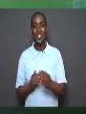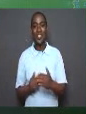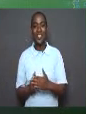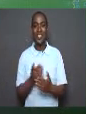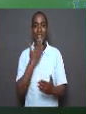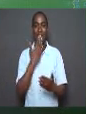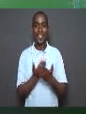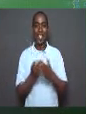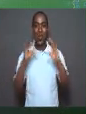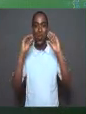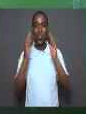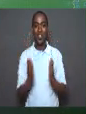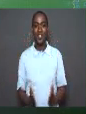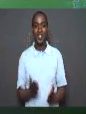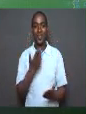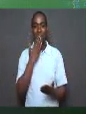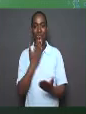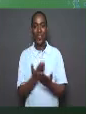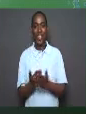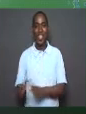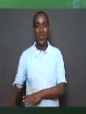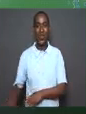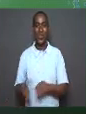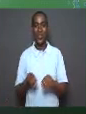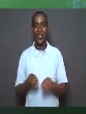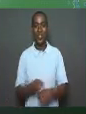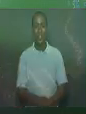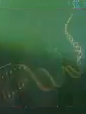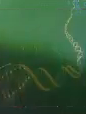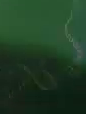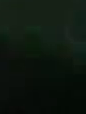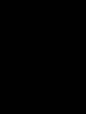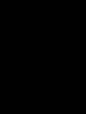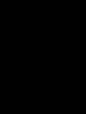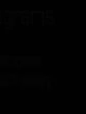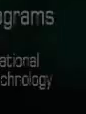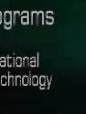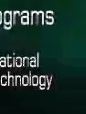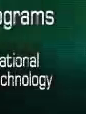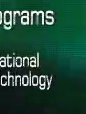lesson, thank you, teacher. Thank you, students.